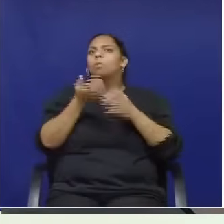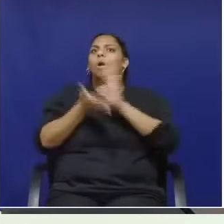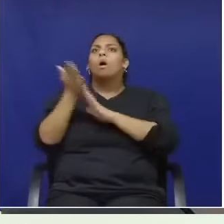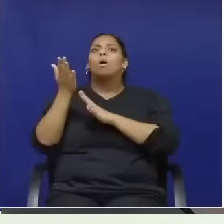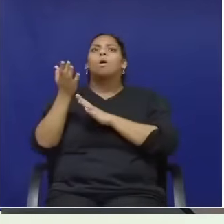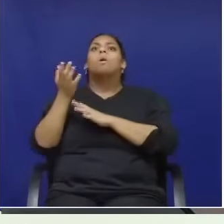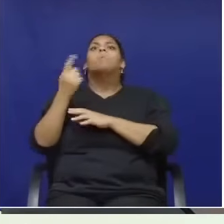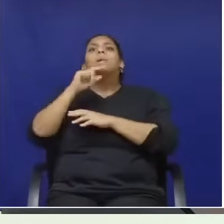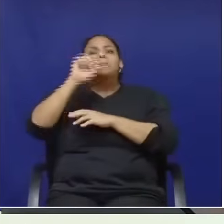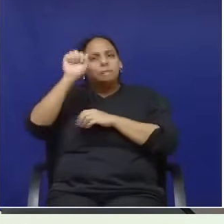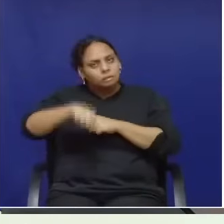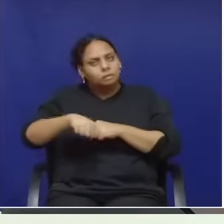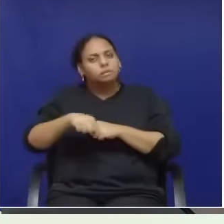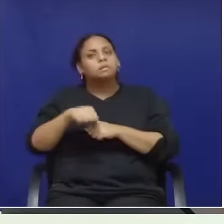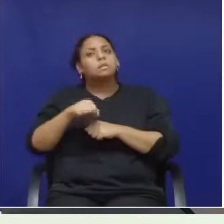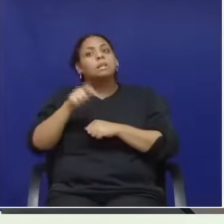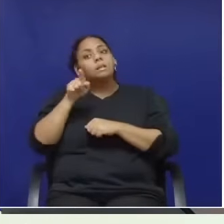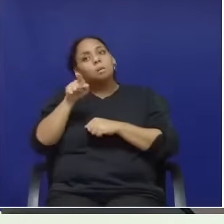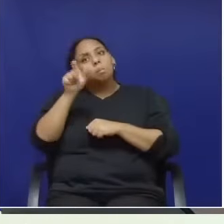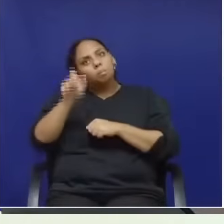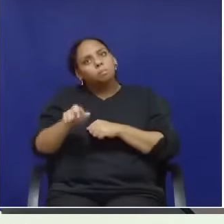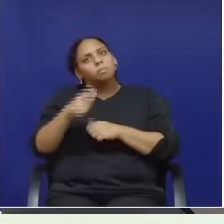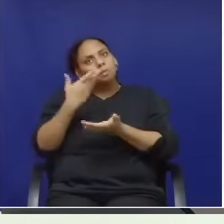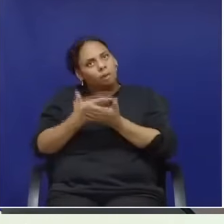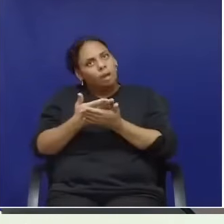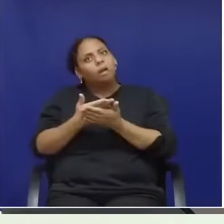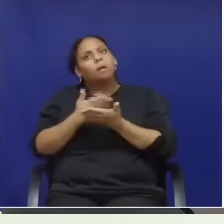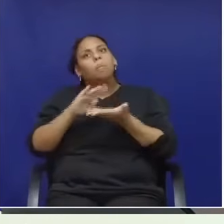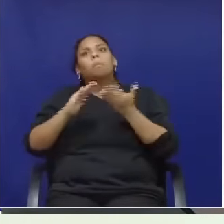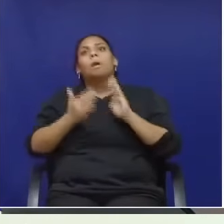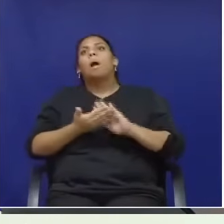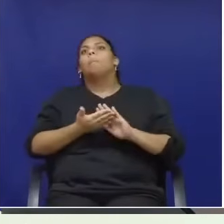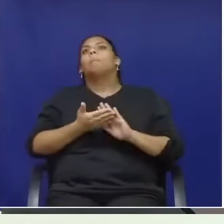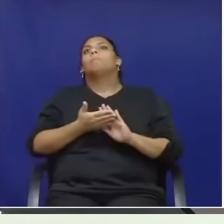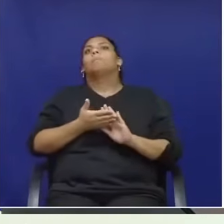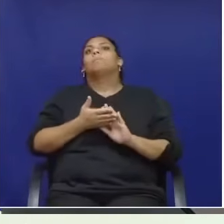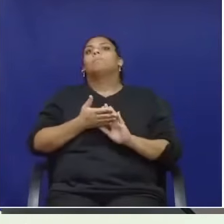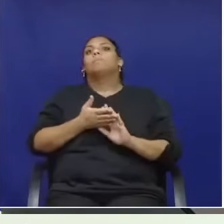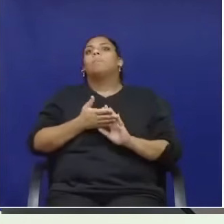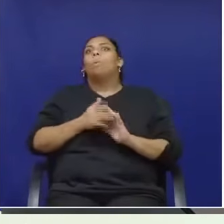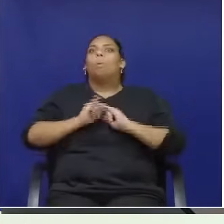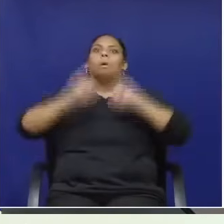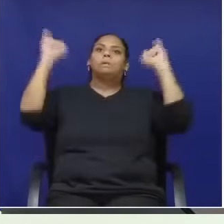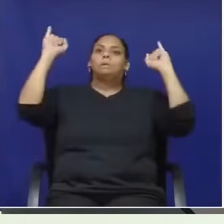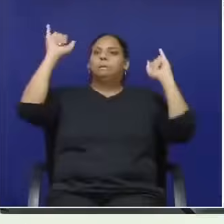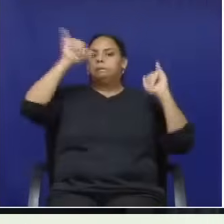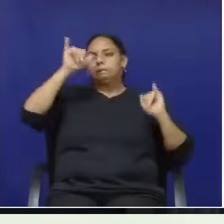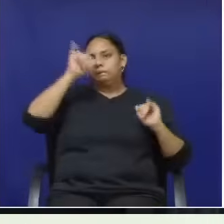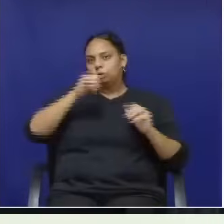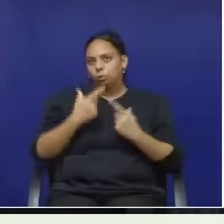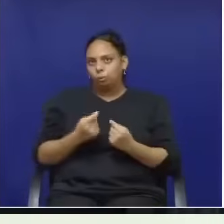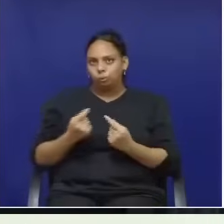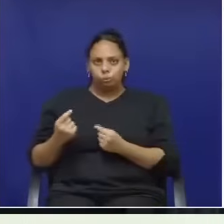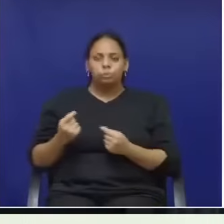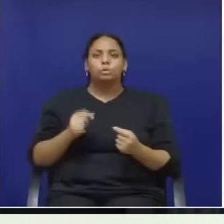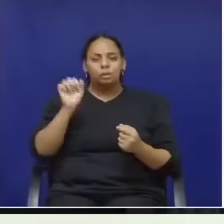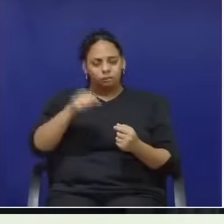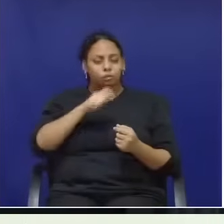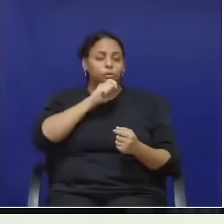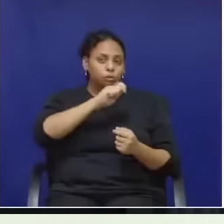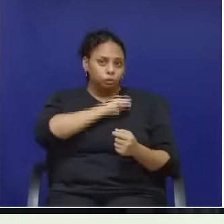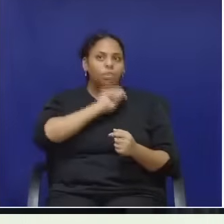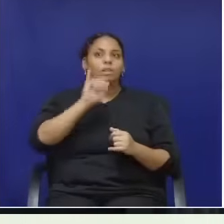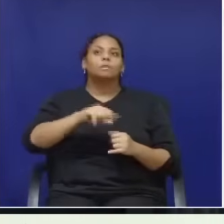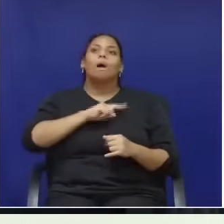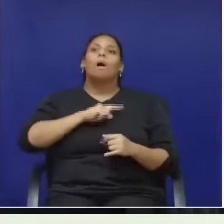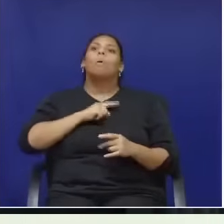possibility is there that he or she can then become a hardened criminal. It's true. Therefore, we welcome the bail